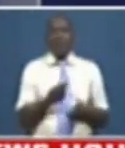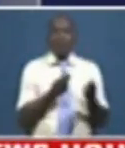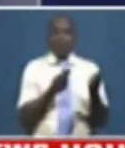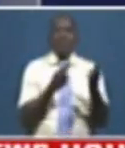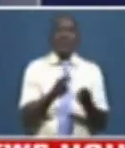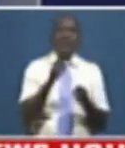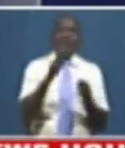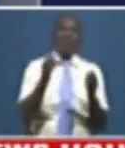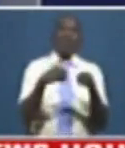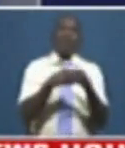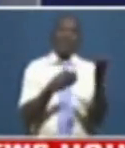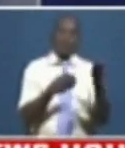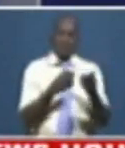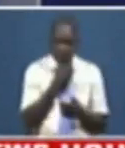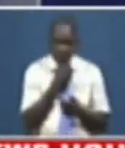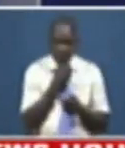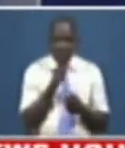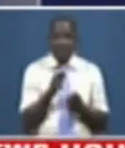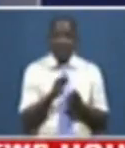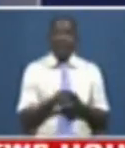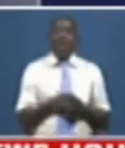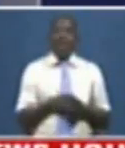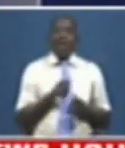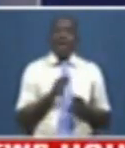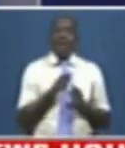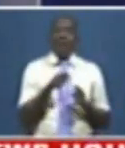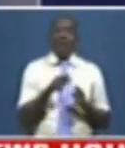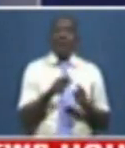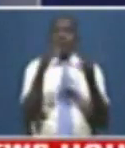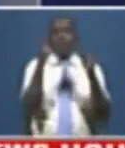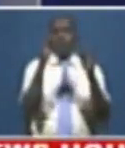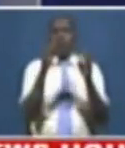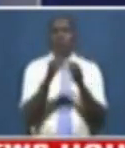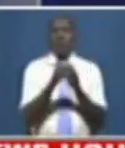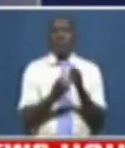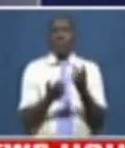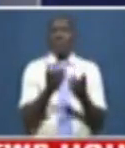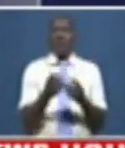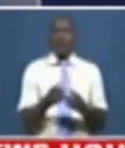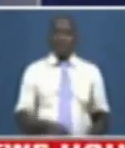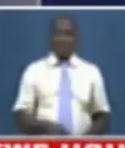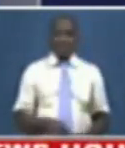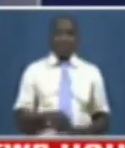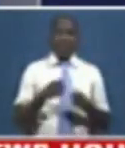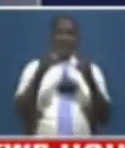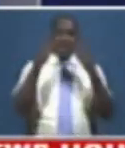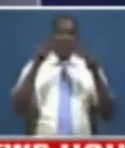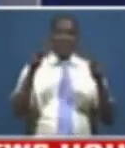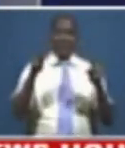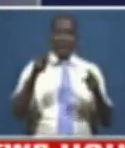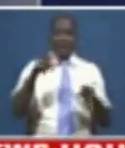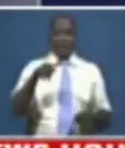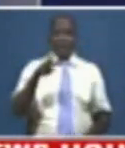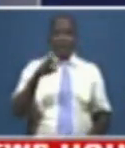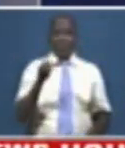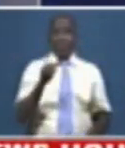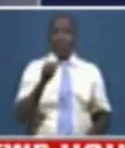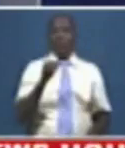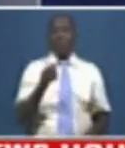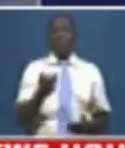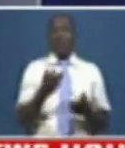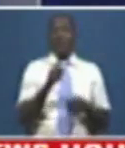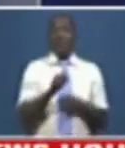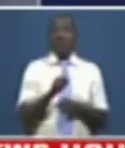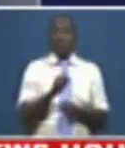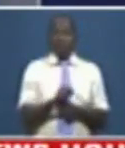Bent Adabaka office, citing that as a possible cause to the fire. The head of public relations at the fire service,